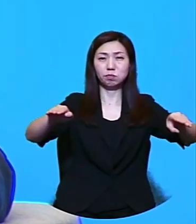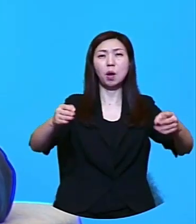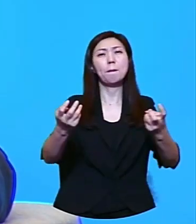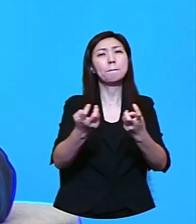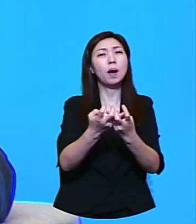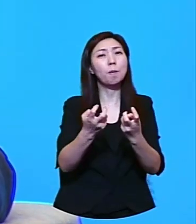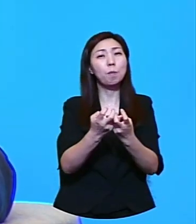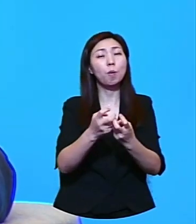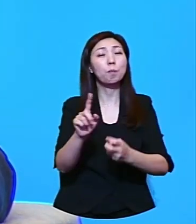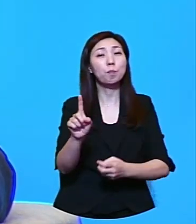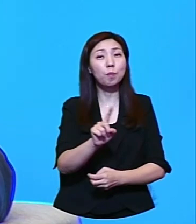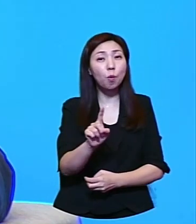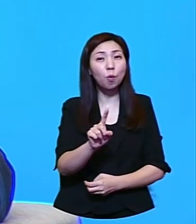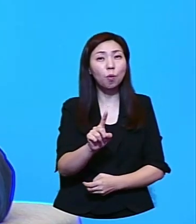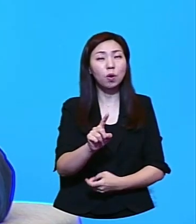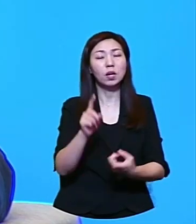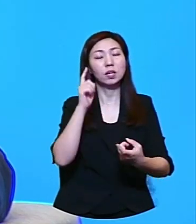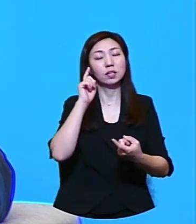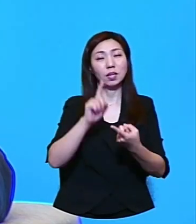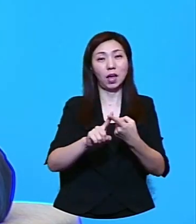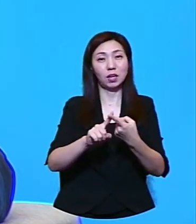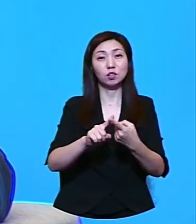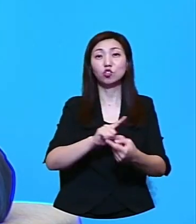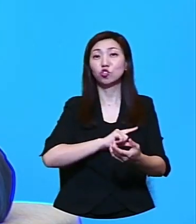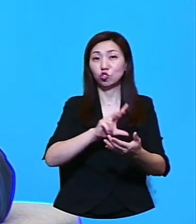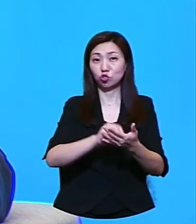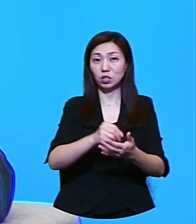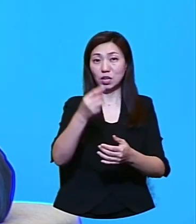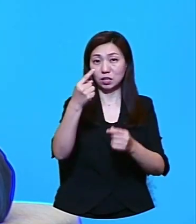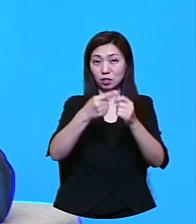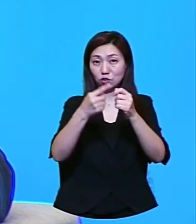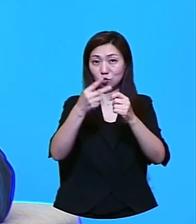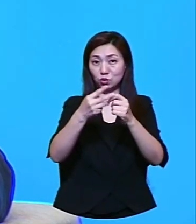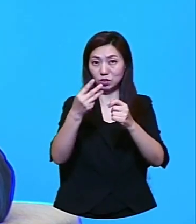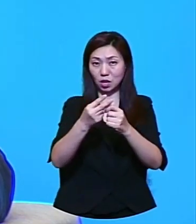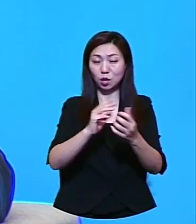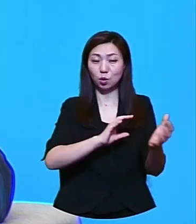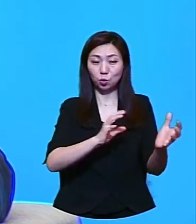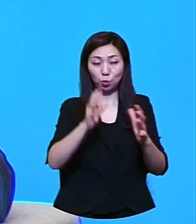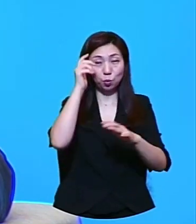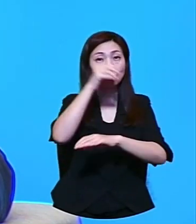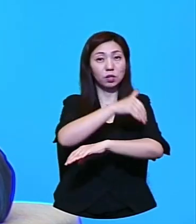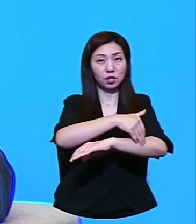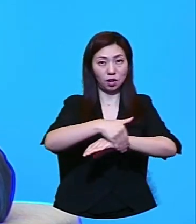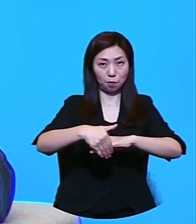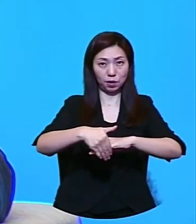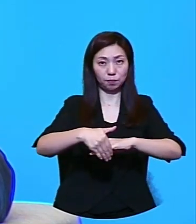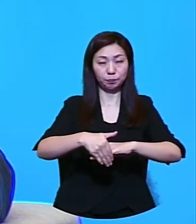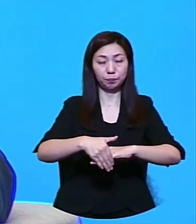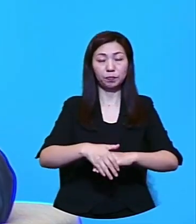speakers before us, I'd like to announce a short housekeeping announcement.